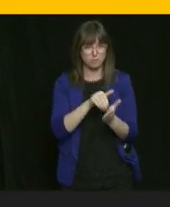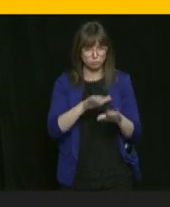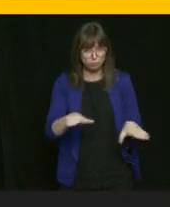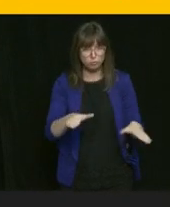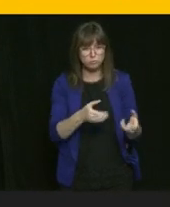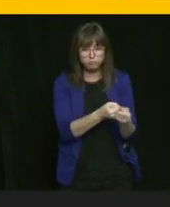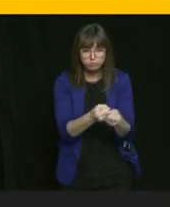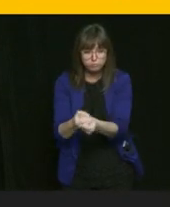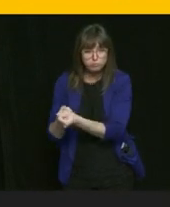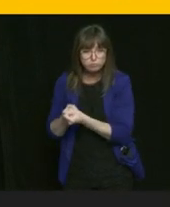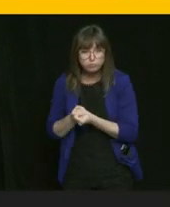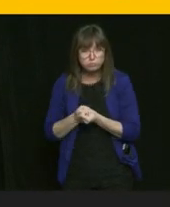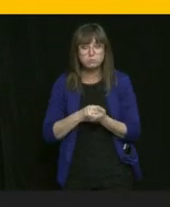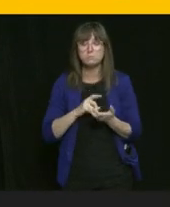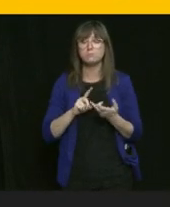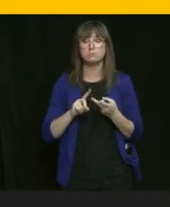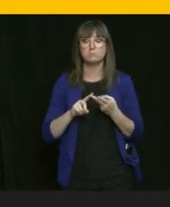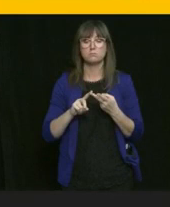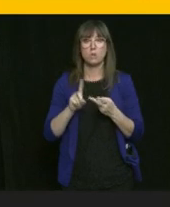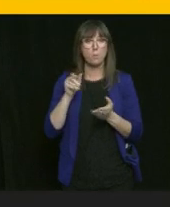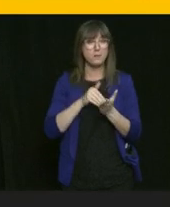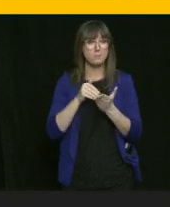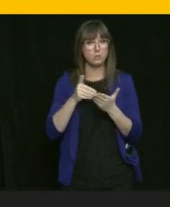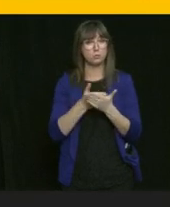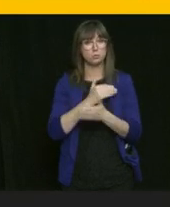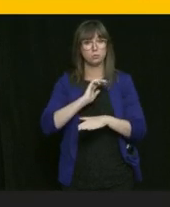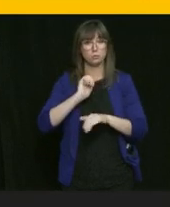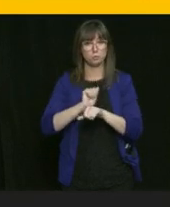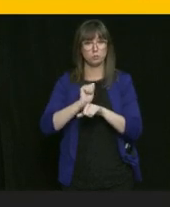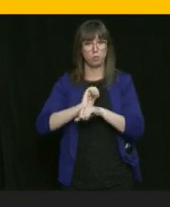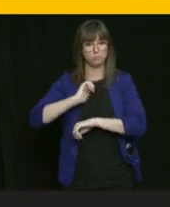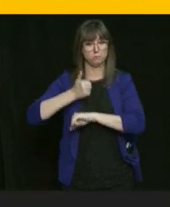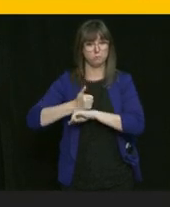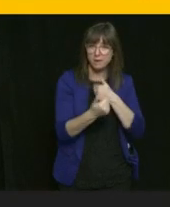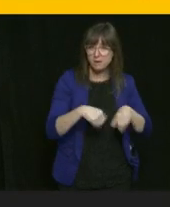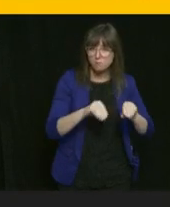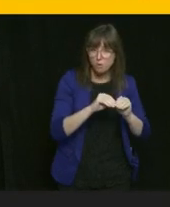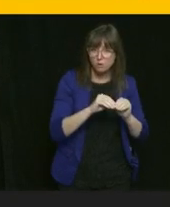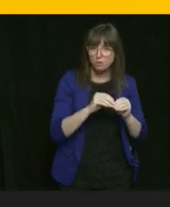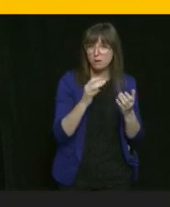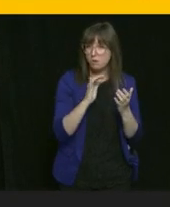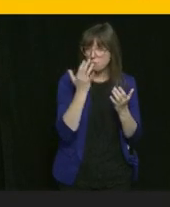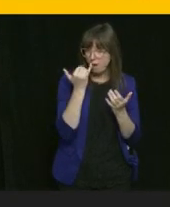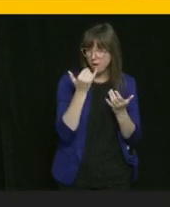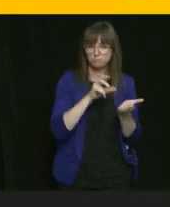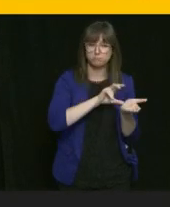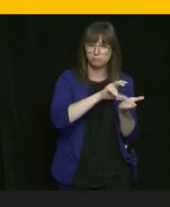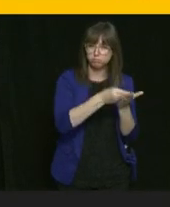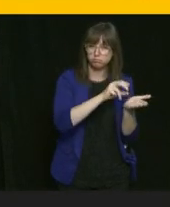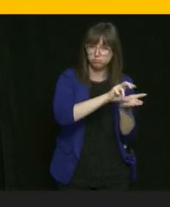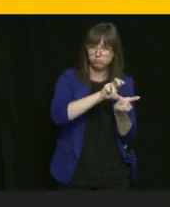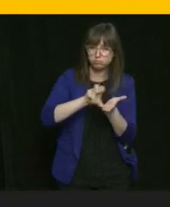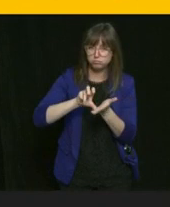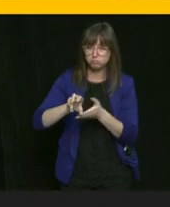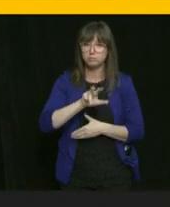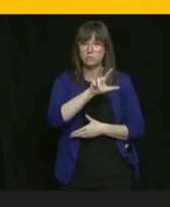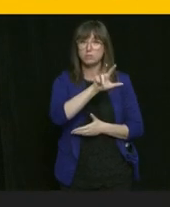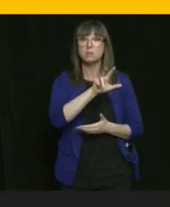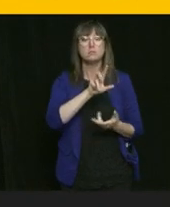we saw over 1 million new jobs created in the first 5 years, including 300,000